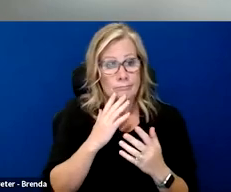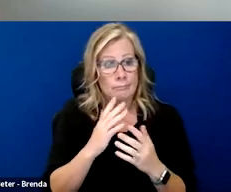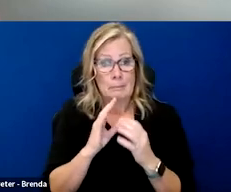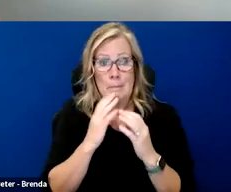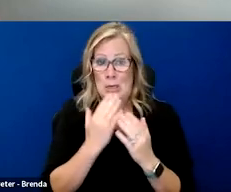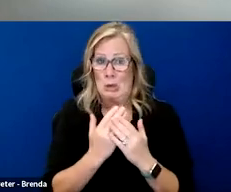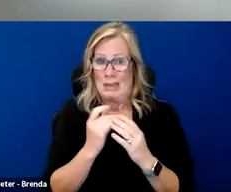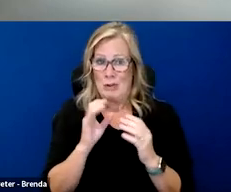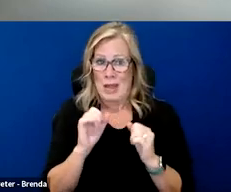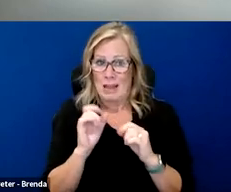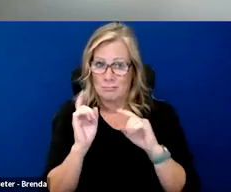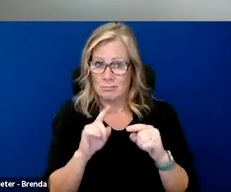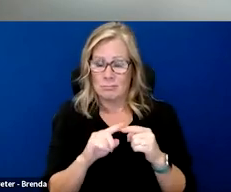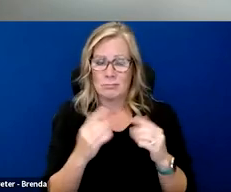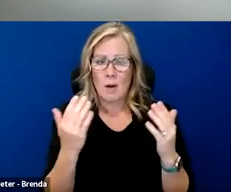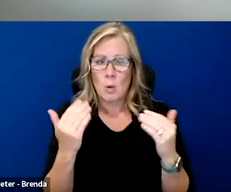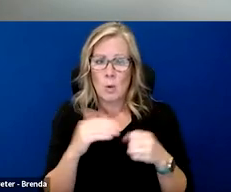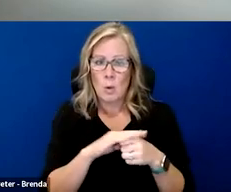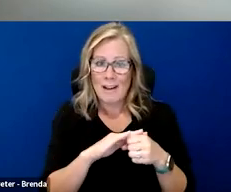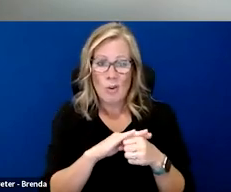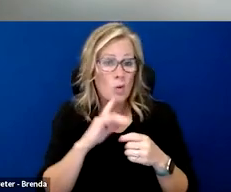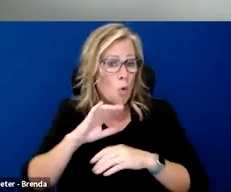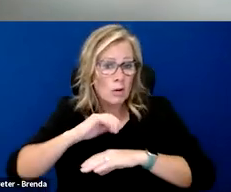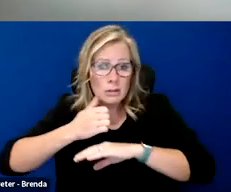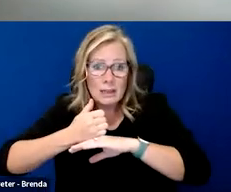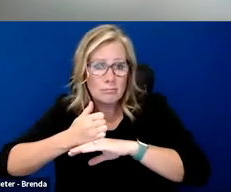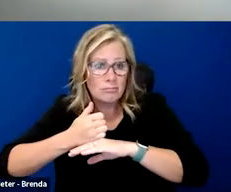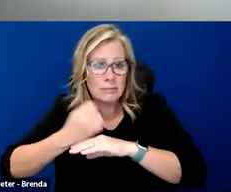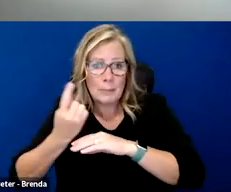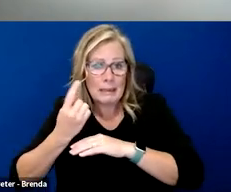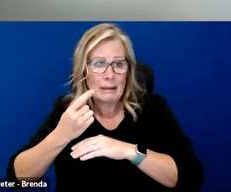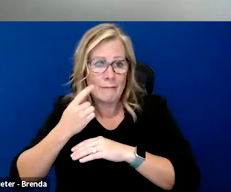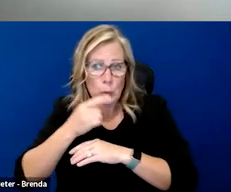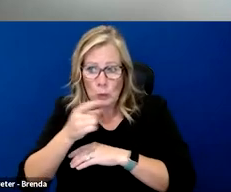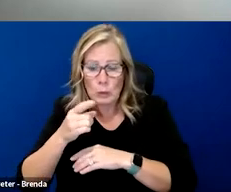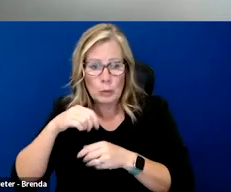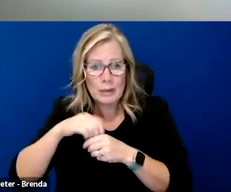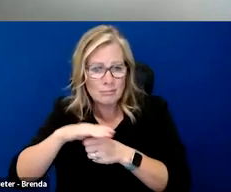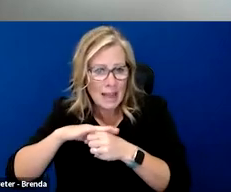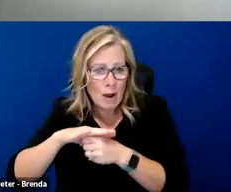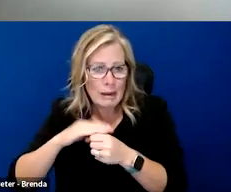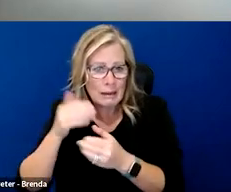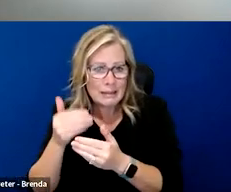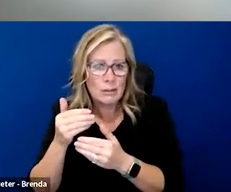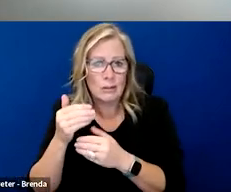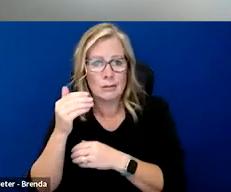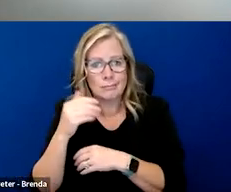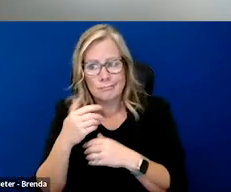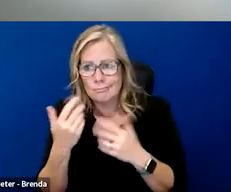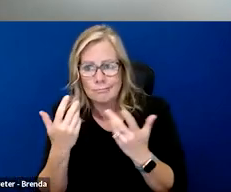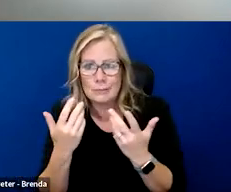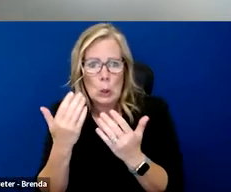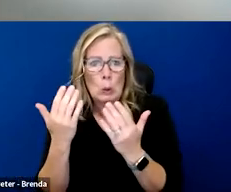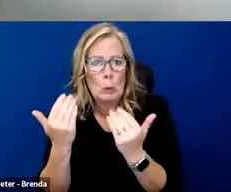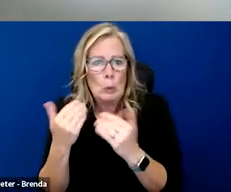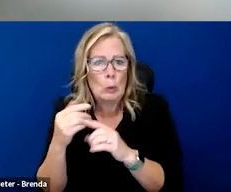a cool space, very important. Sarah described some options very well. And this is really benefits from planning ahead of time. So on